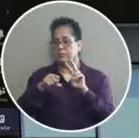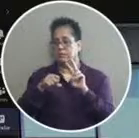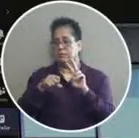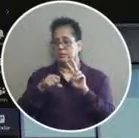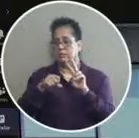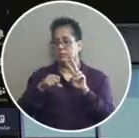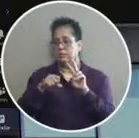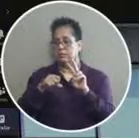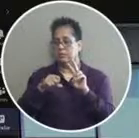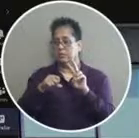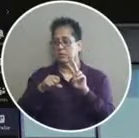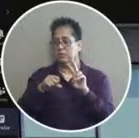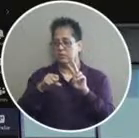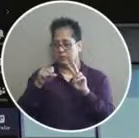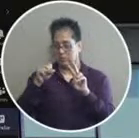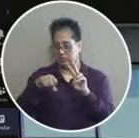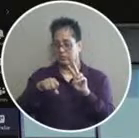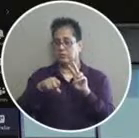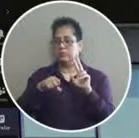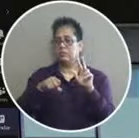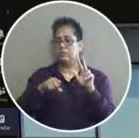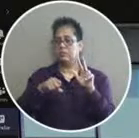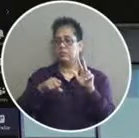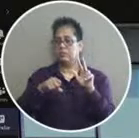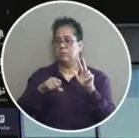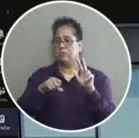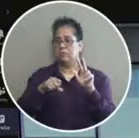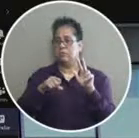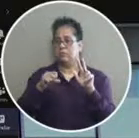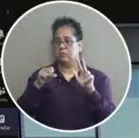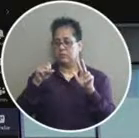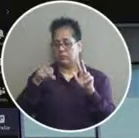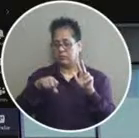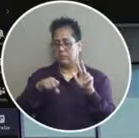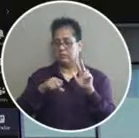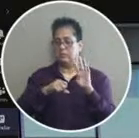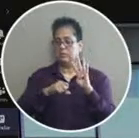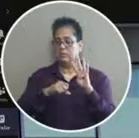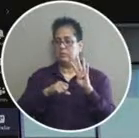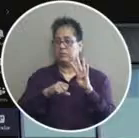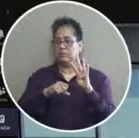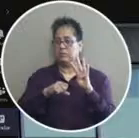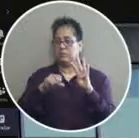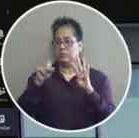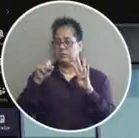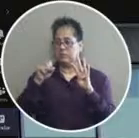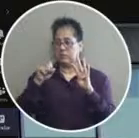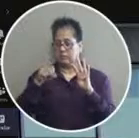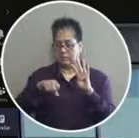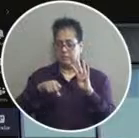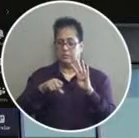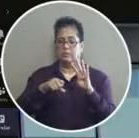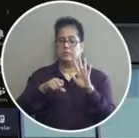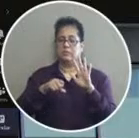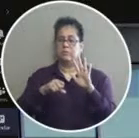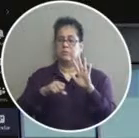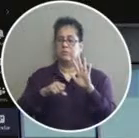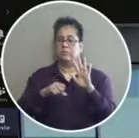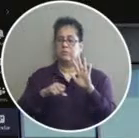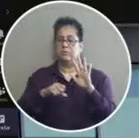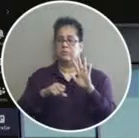Anello. Aye. Hernandez. Yes. Morgan. Yes.